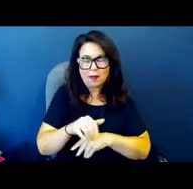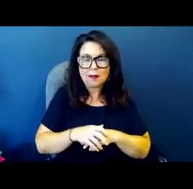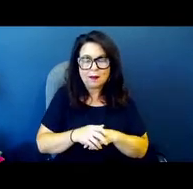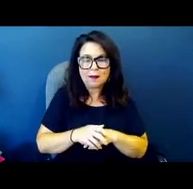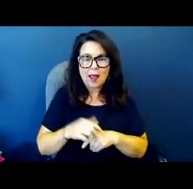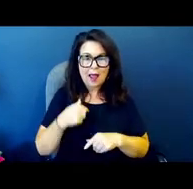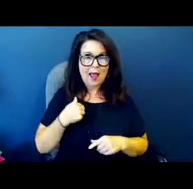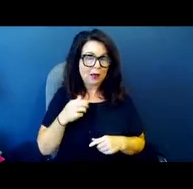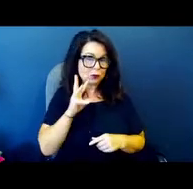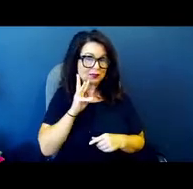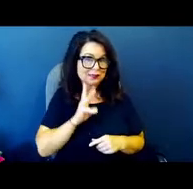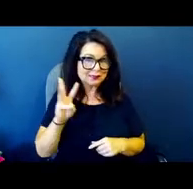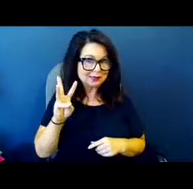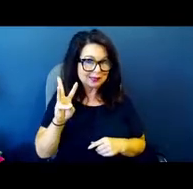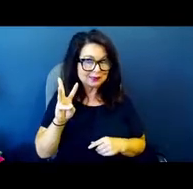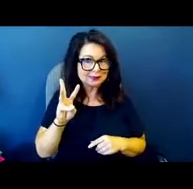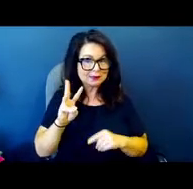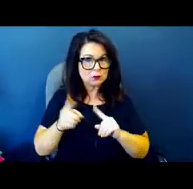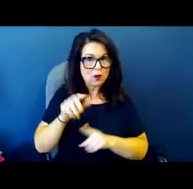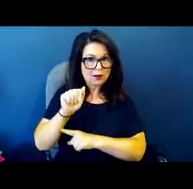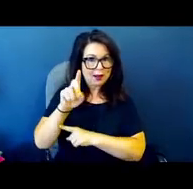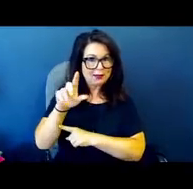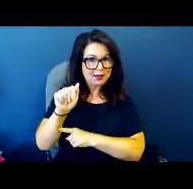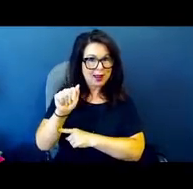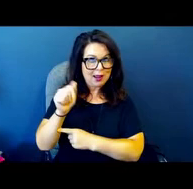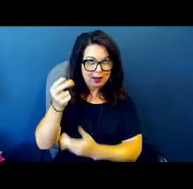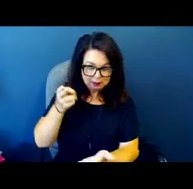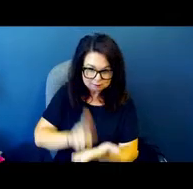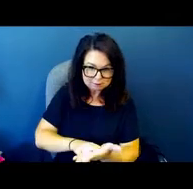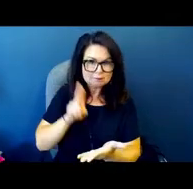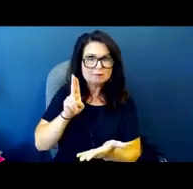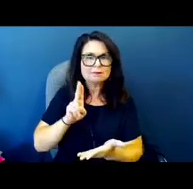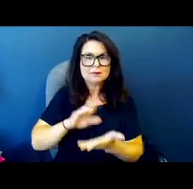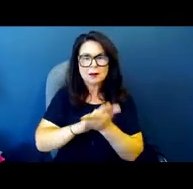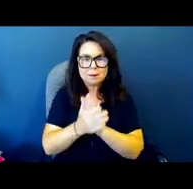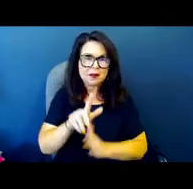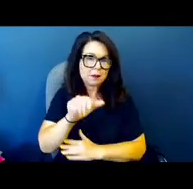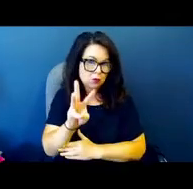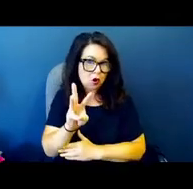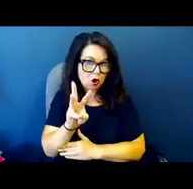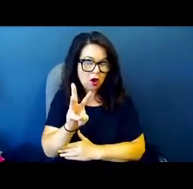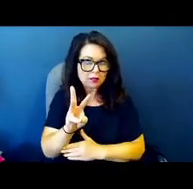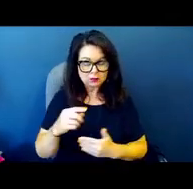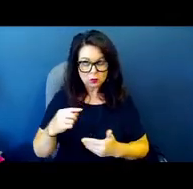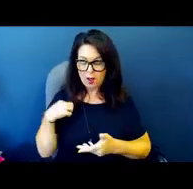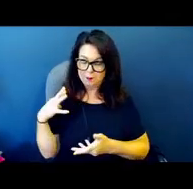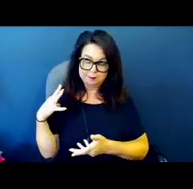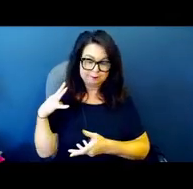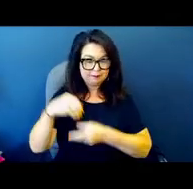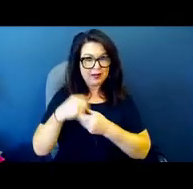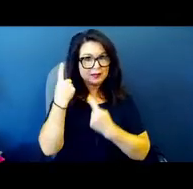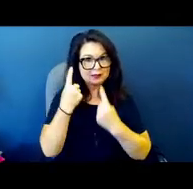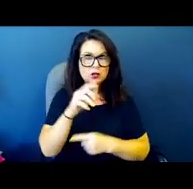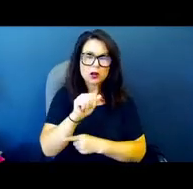signed into law. And I think, so I'm considered part of the ADA generation, which